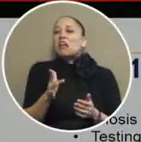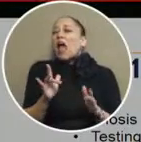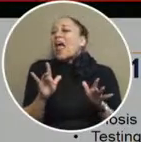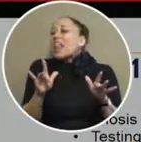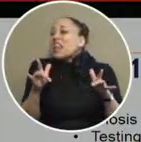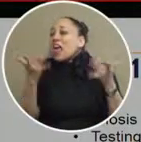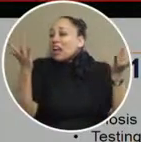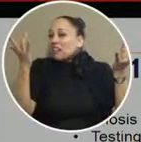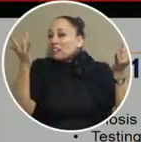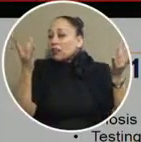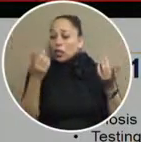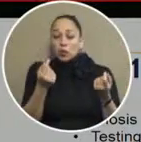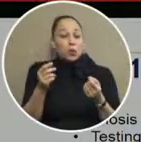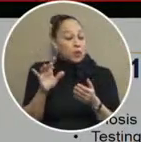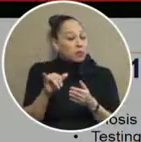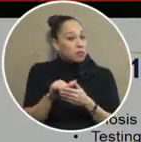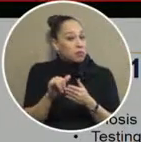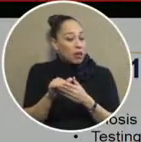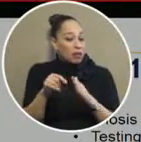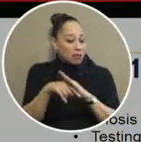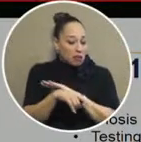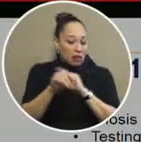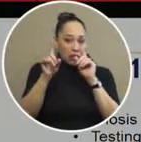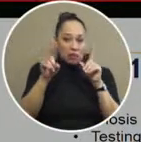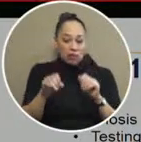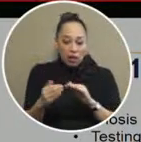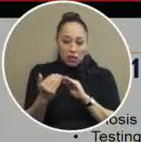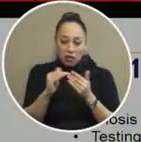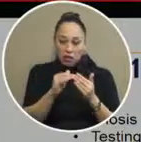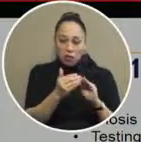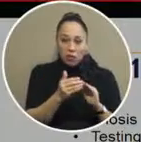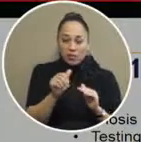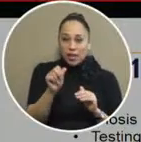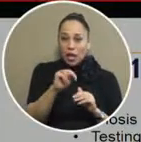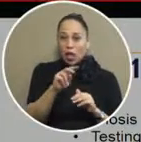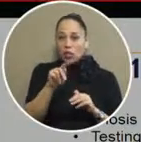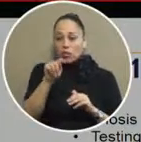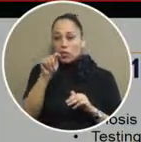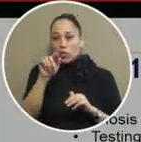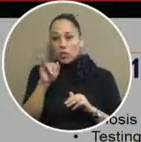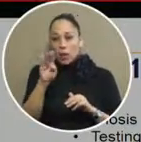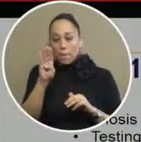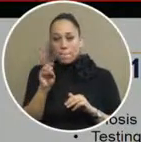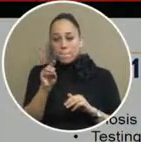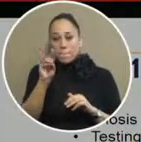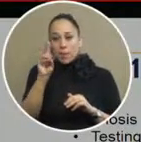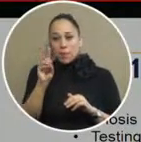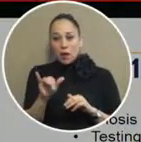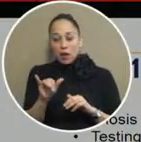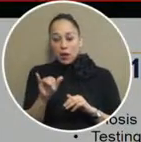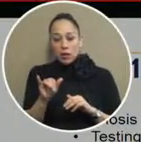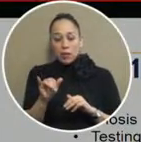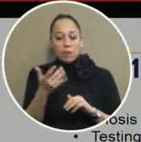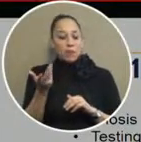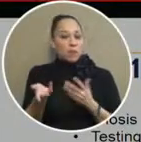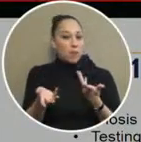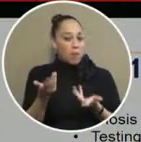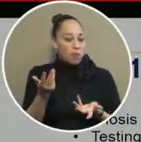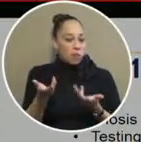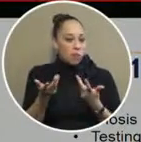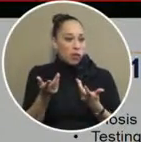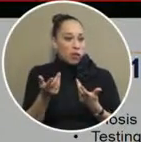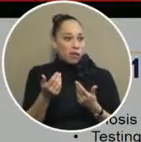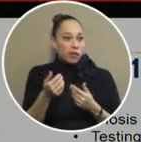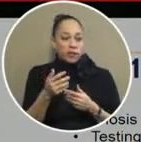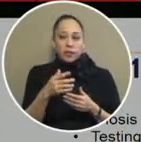And by doing that, if we test the community with antibody, then we're going to be looking at mainly